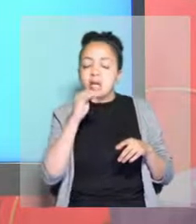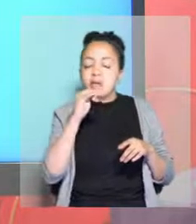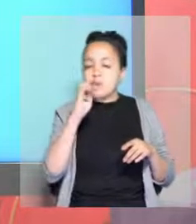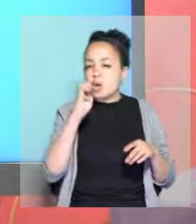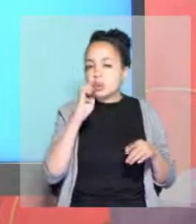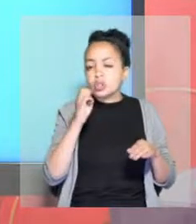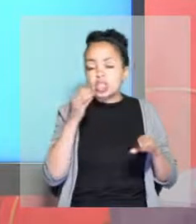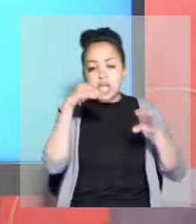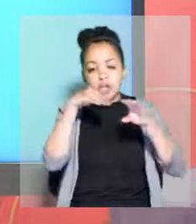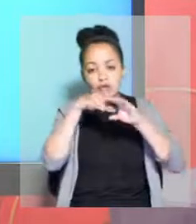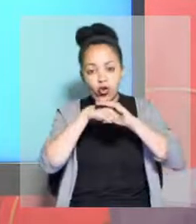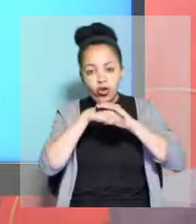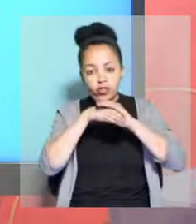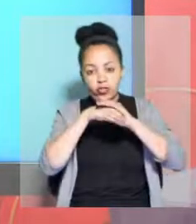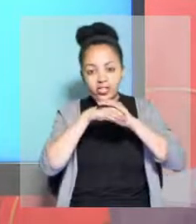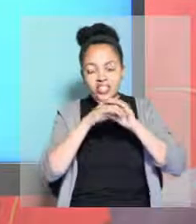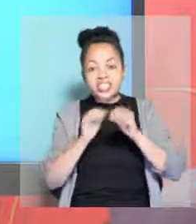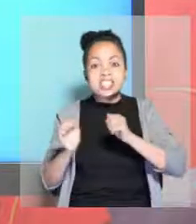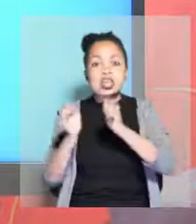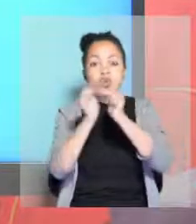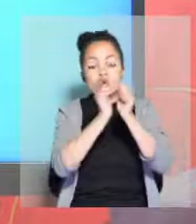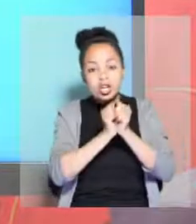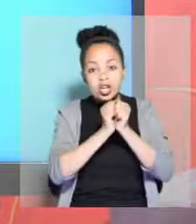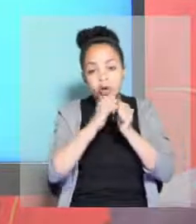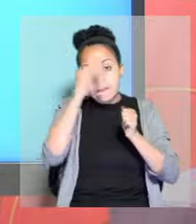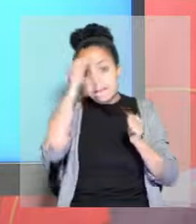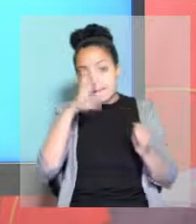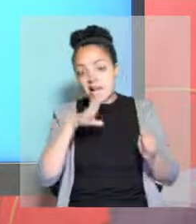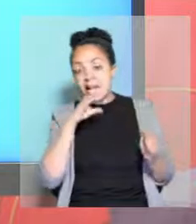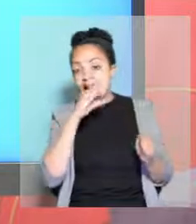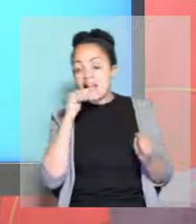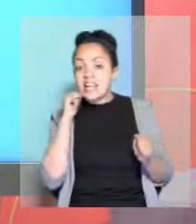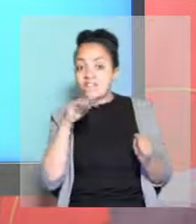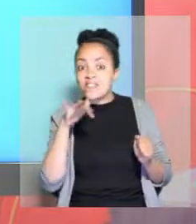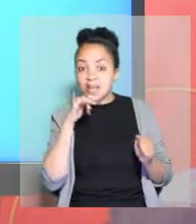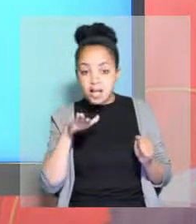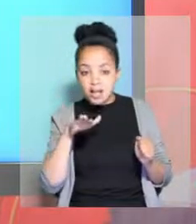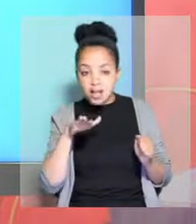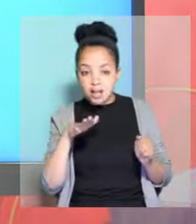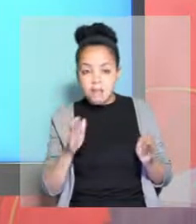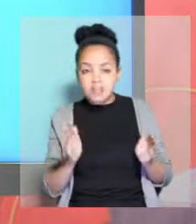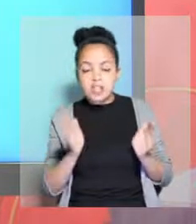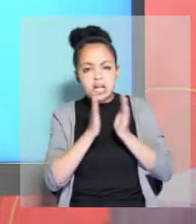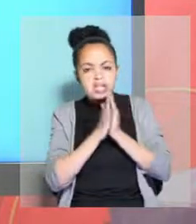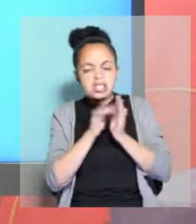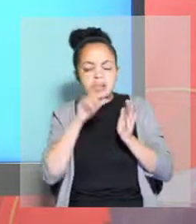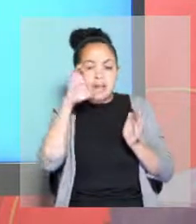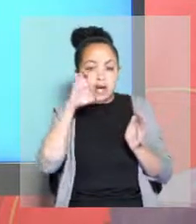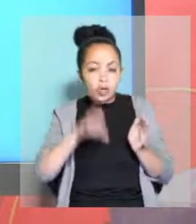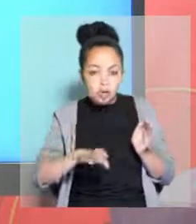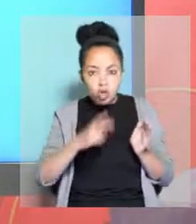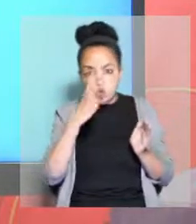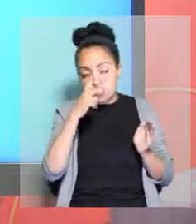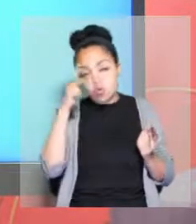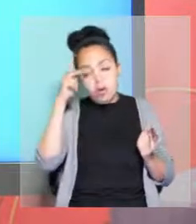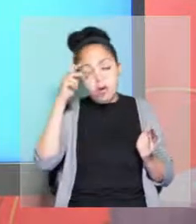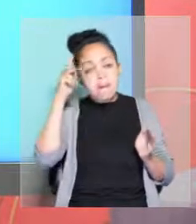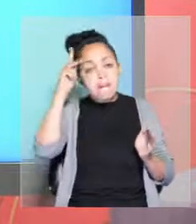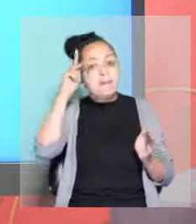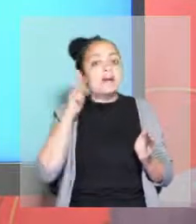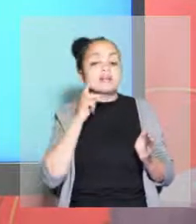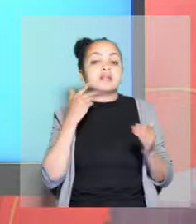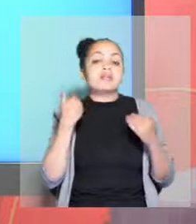can evolve the union of male and the female gametes. It is mandatory for two parents to be